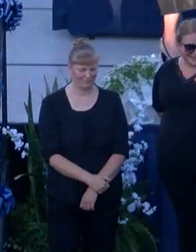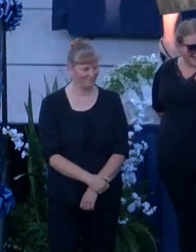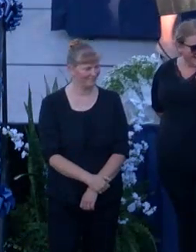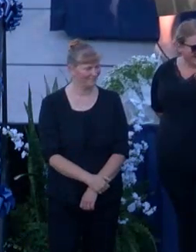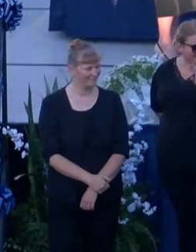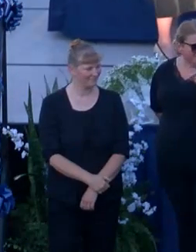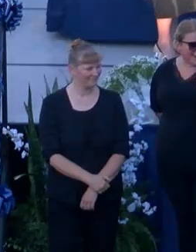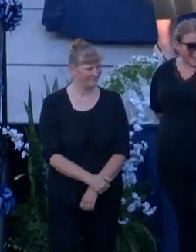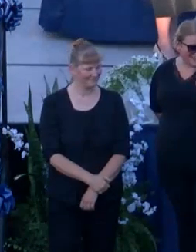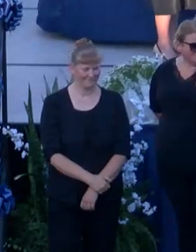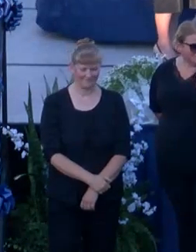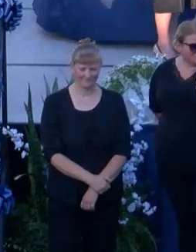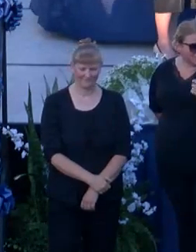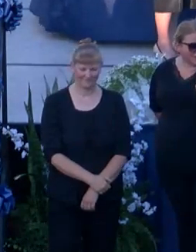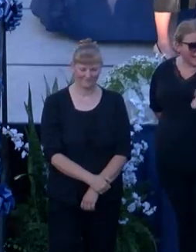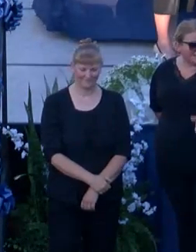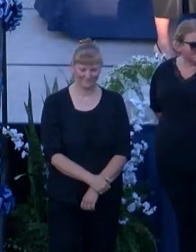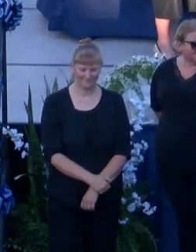Chu.